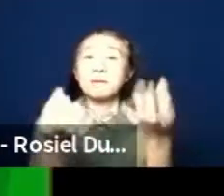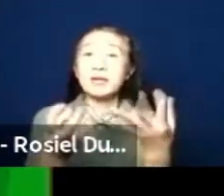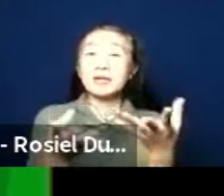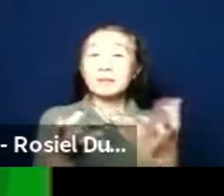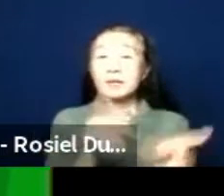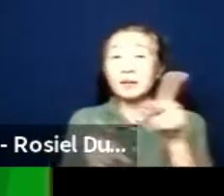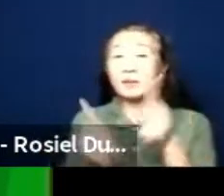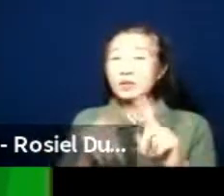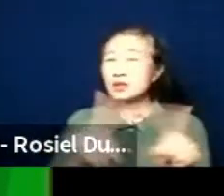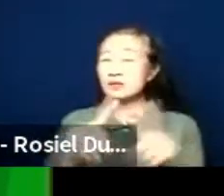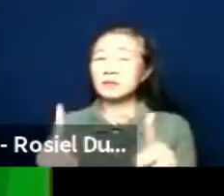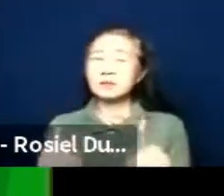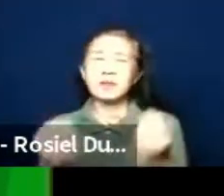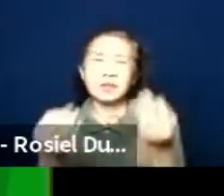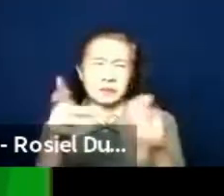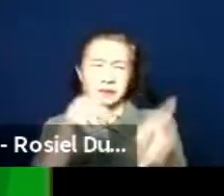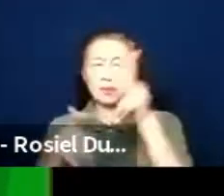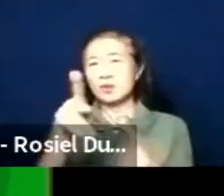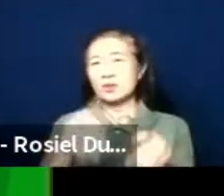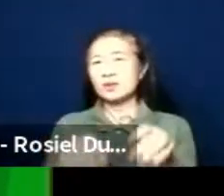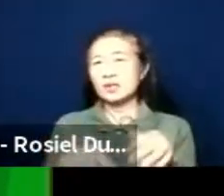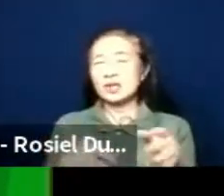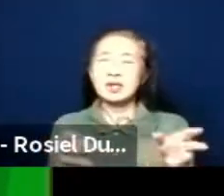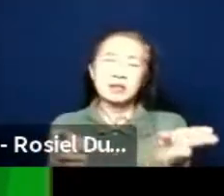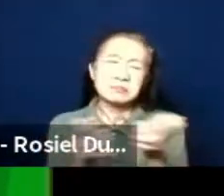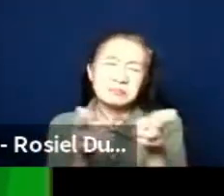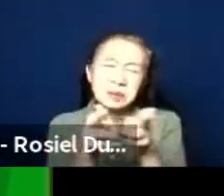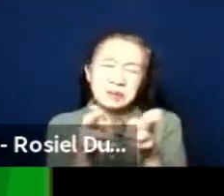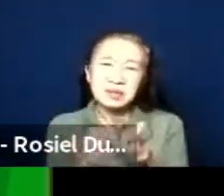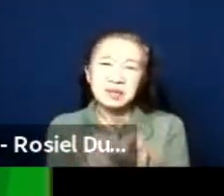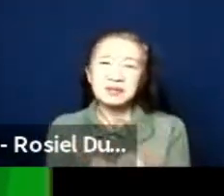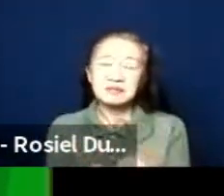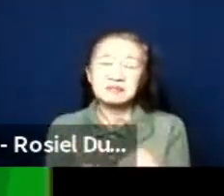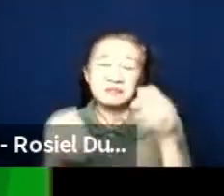many people in confined space, which can be difficult and unpleasant.